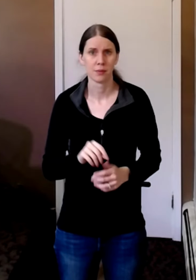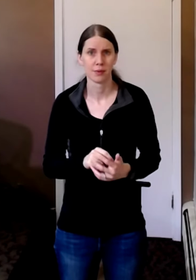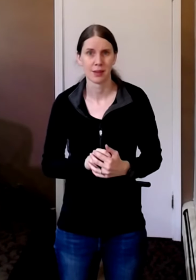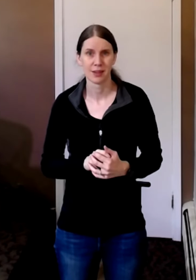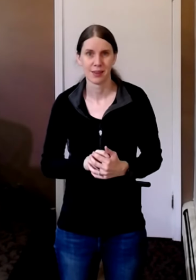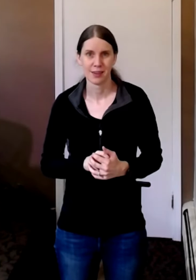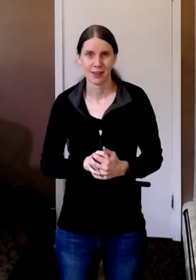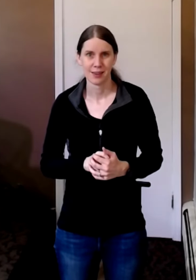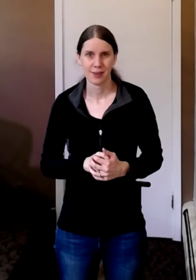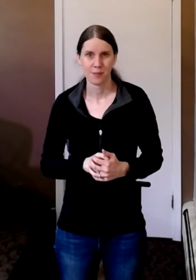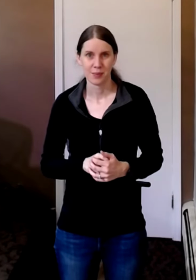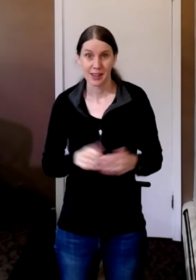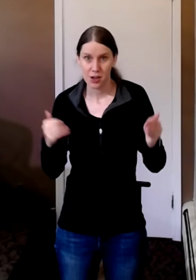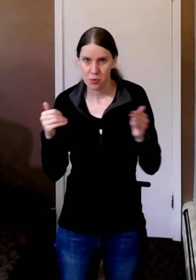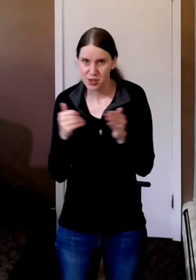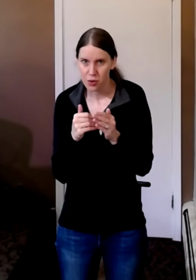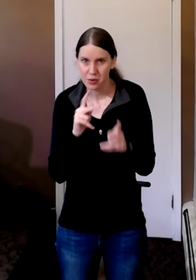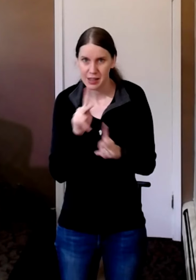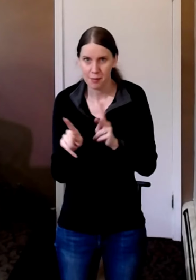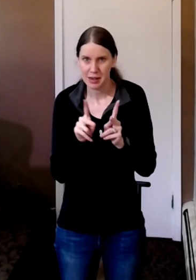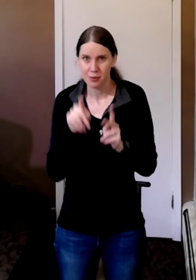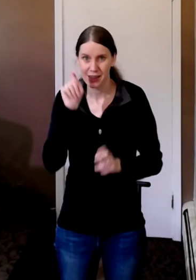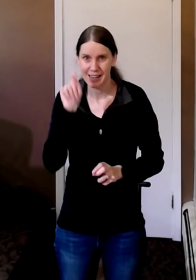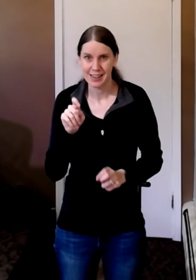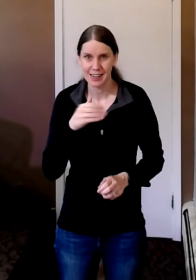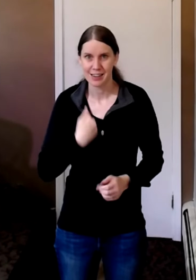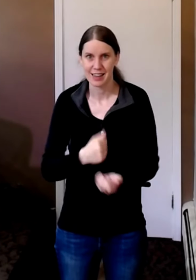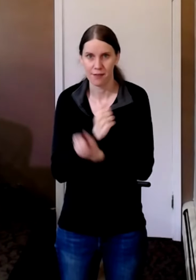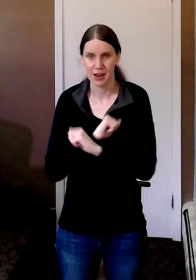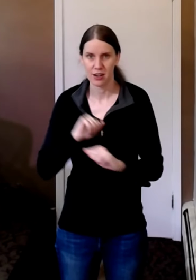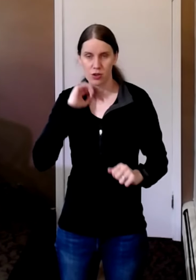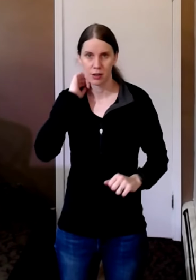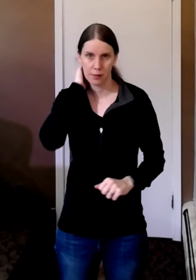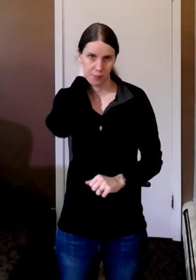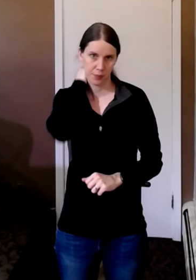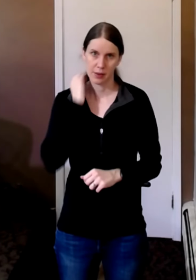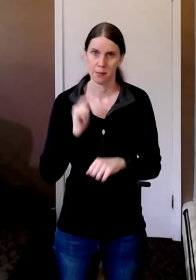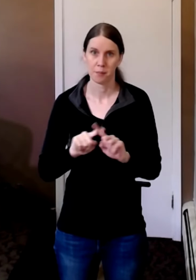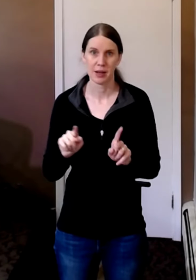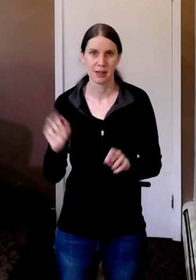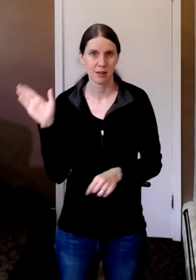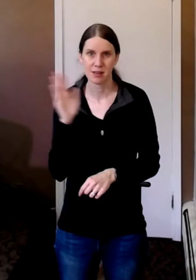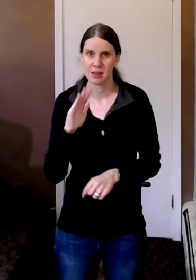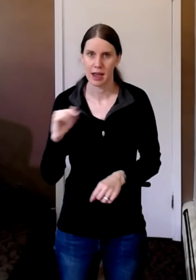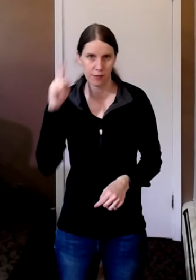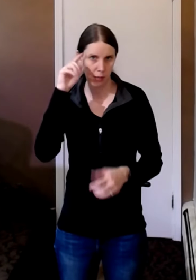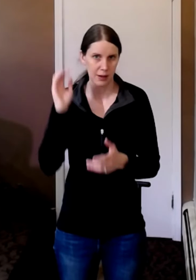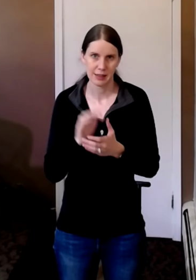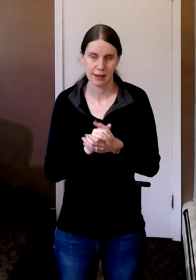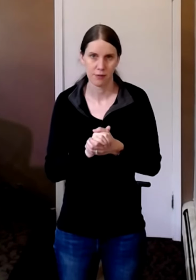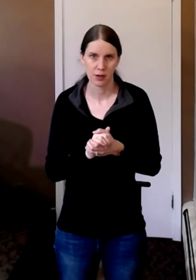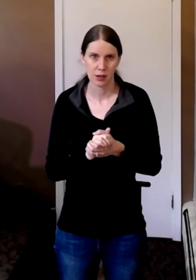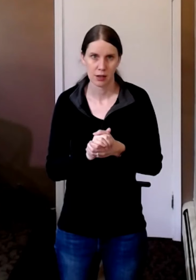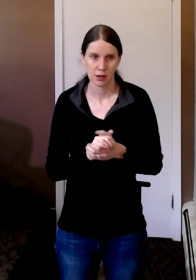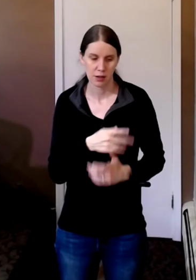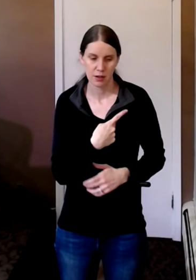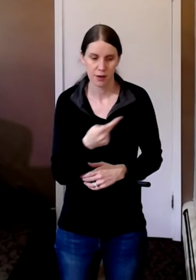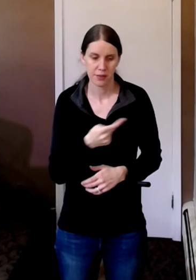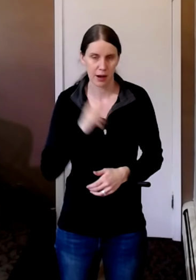He rubbed shoulders with those who needed salvation. He just never fell prey to